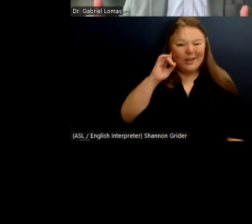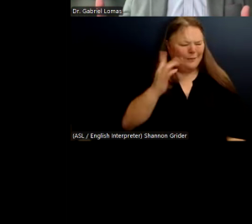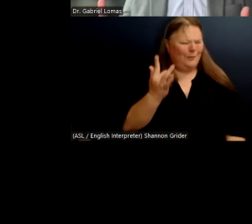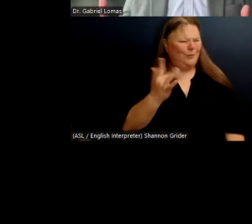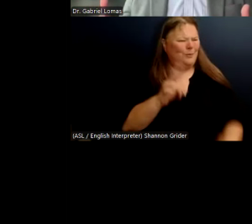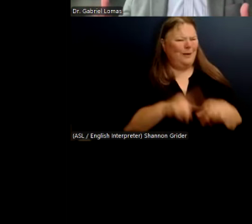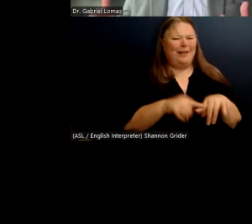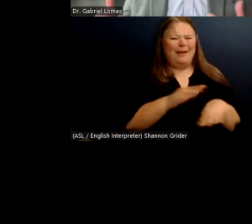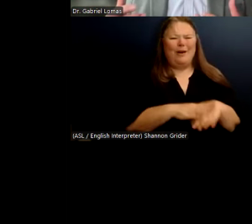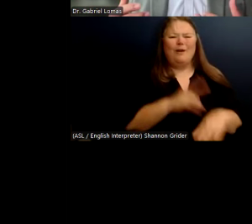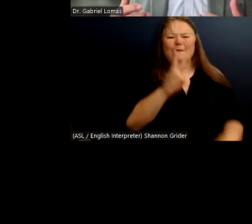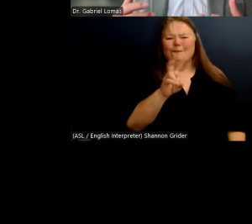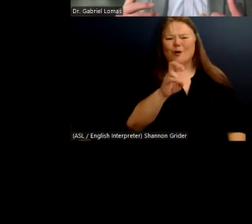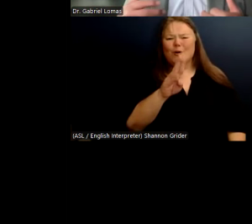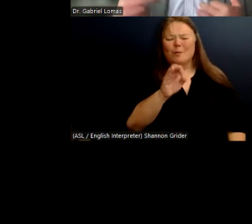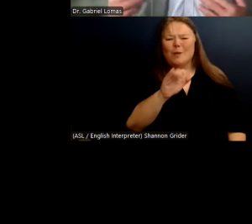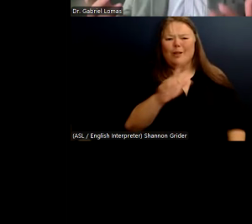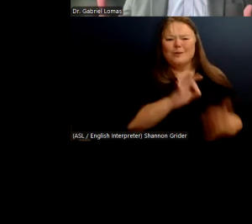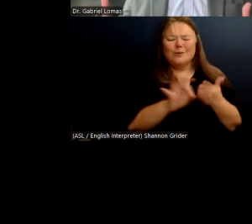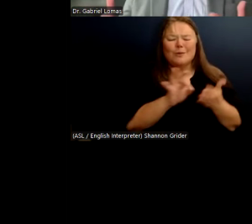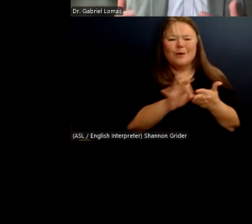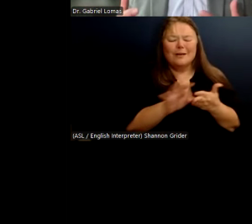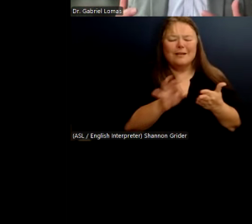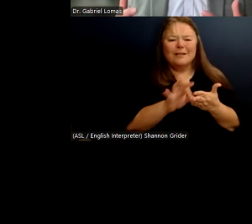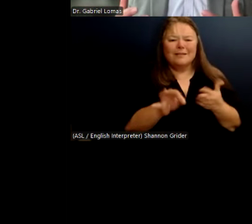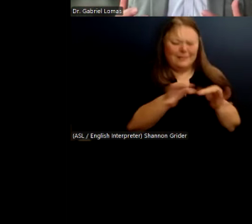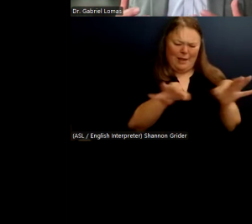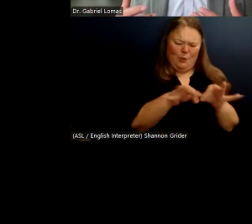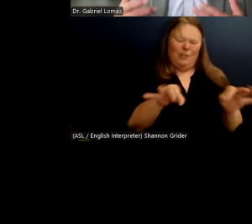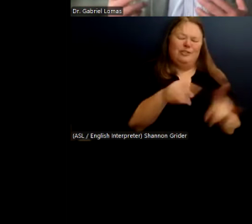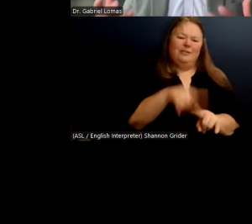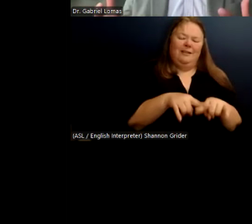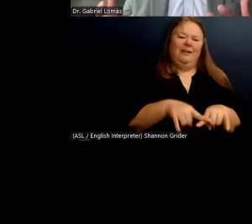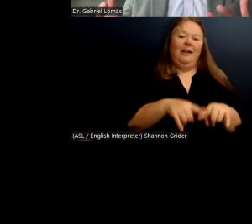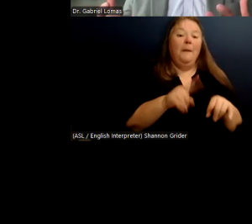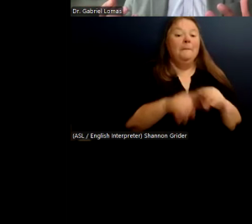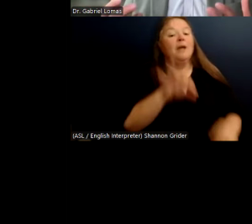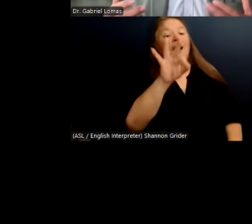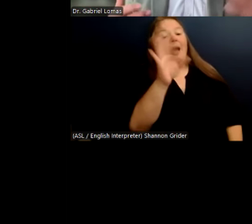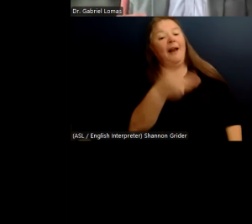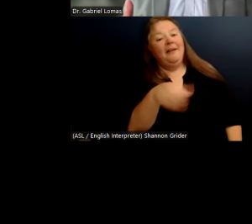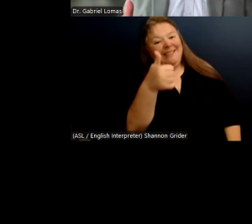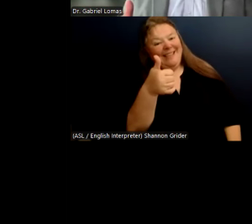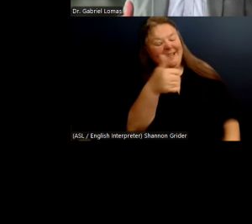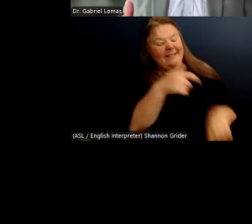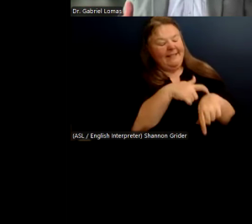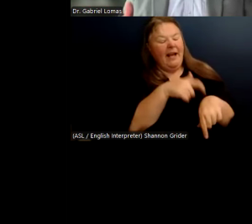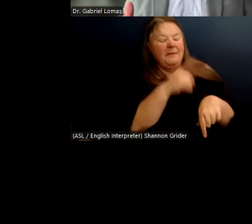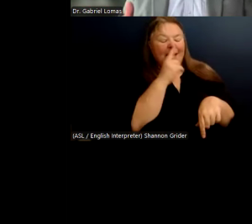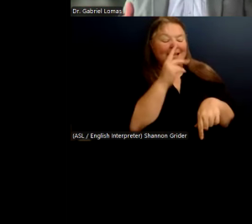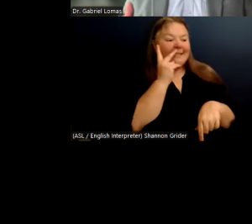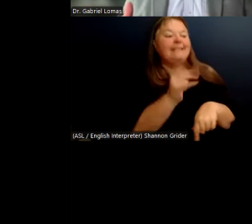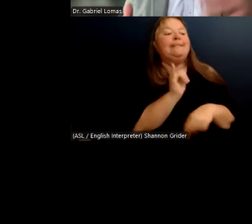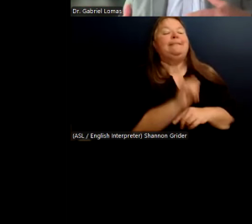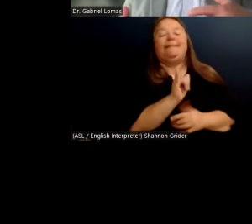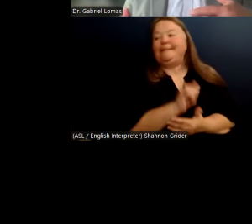verbal scoring. And yet, oftentimes, probably 9 times out of 10, when I get involved in a court case and I see what the local person has